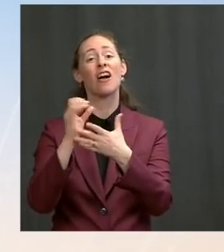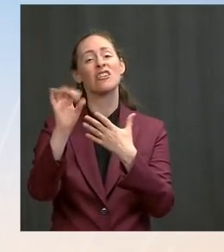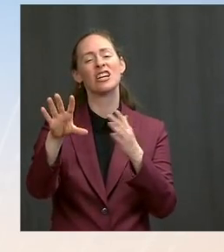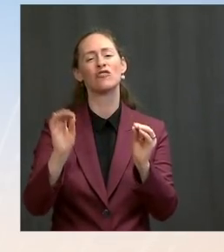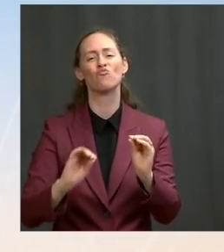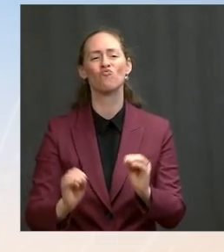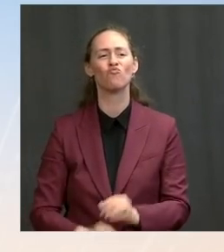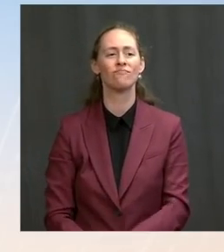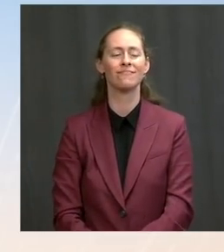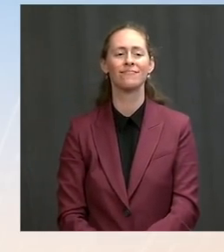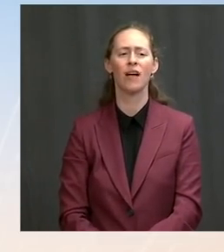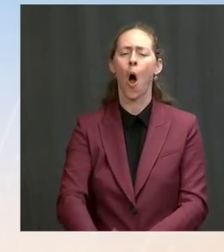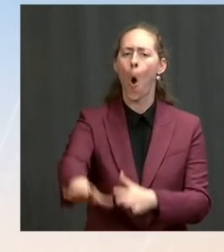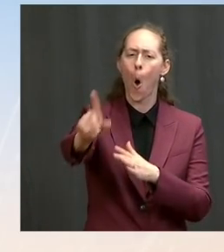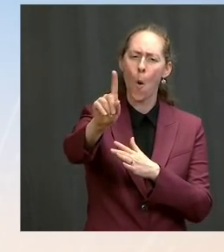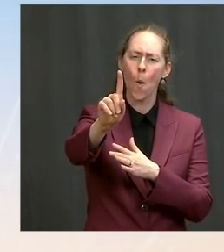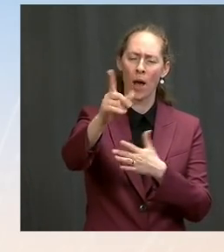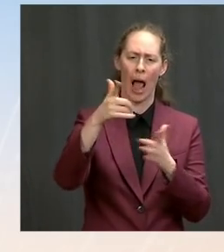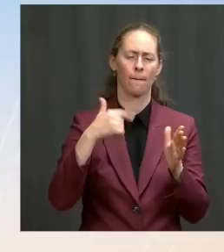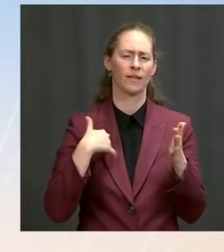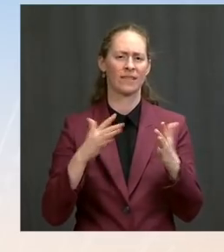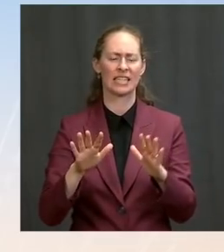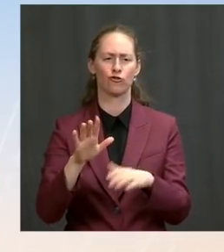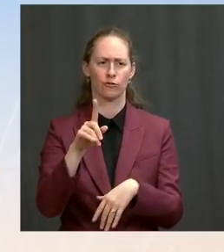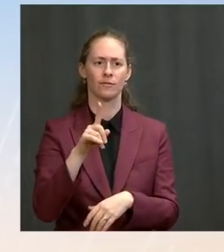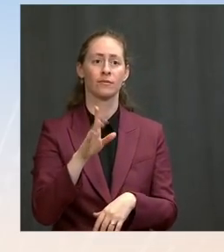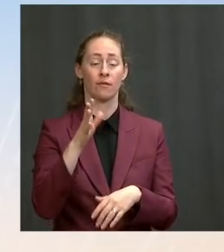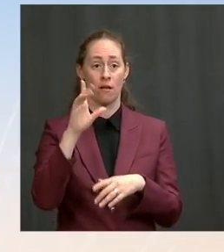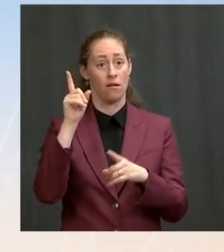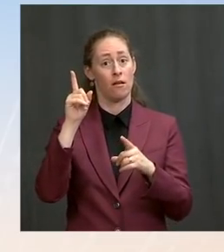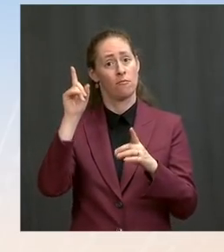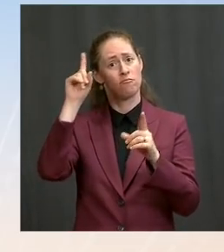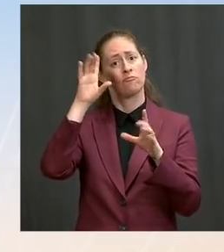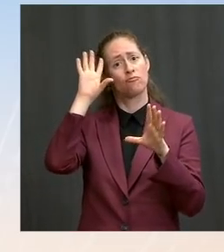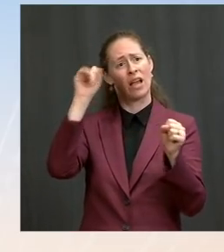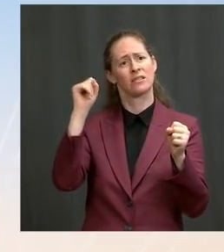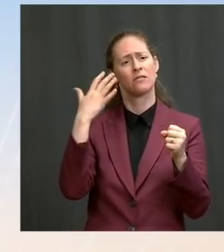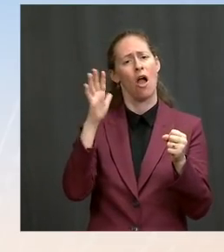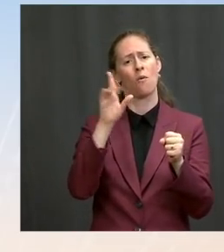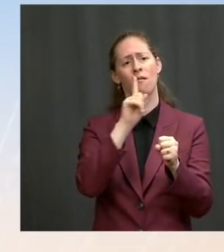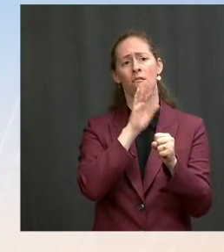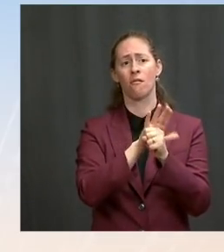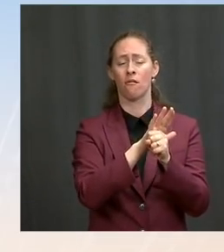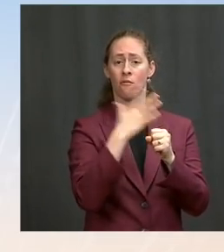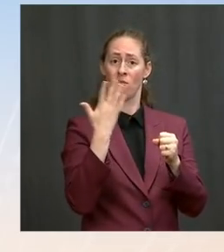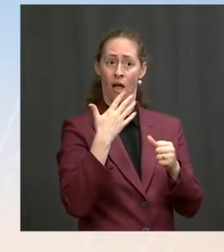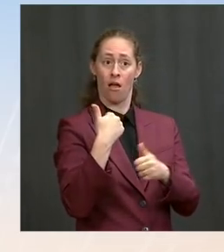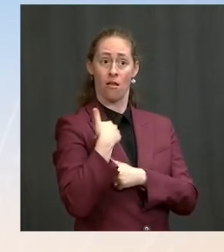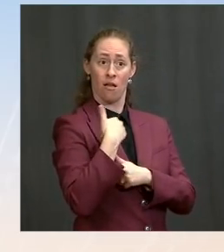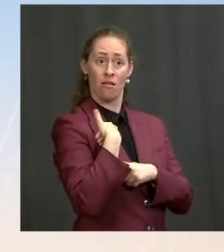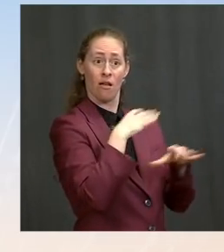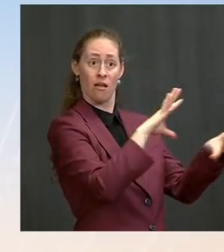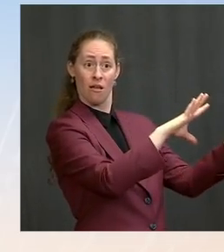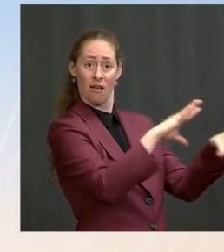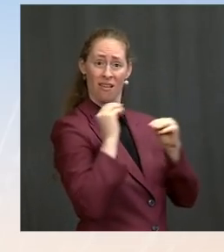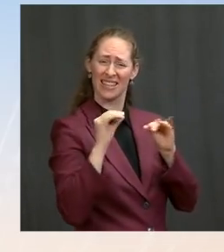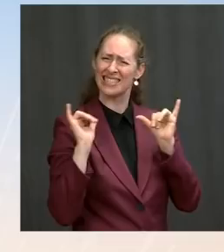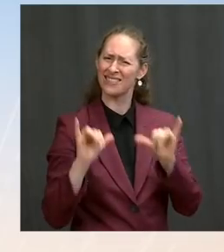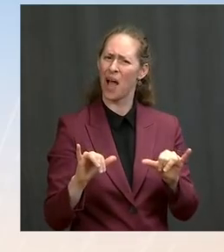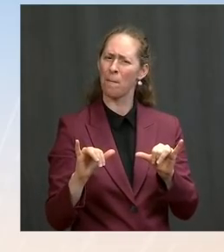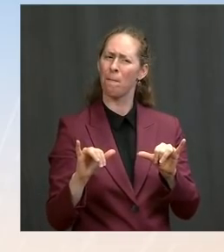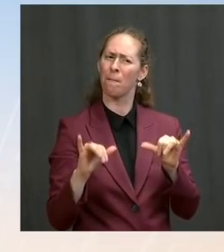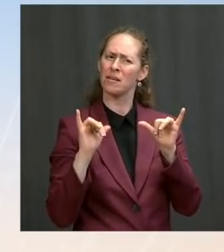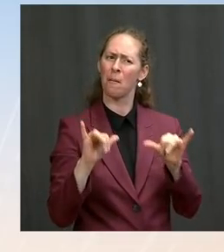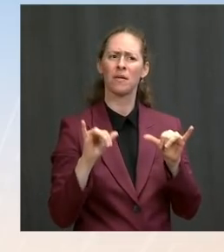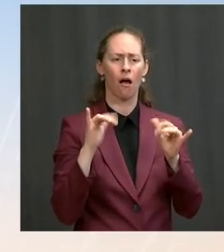well, let me finish. But the president's commitment to removing, bringing our troops home from Afghanistan has not changed. He reiterated that same commitment